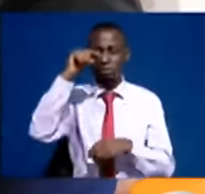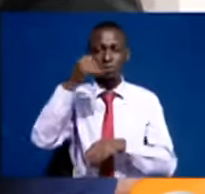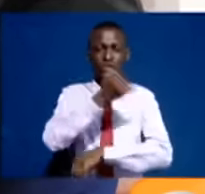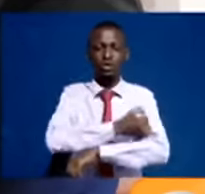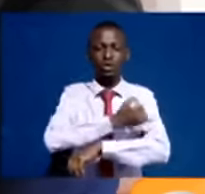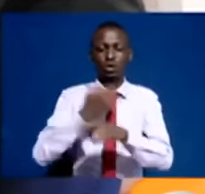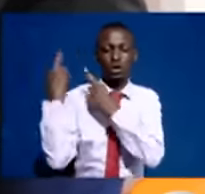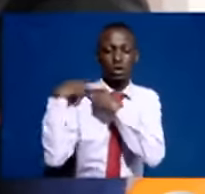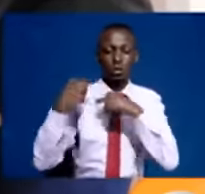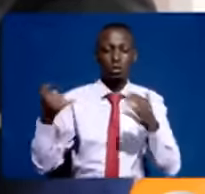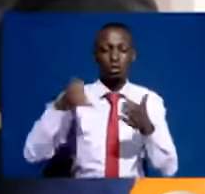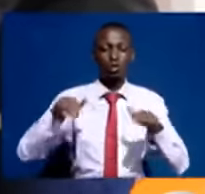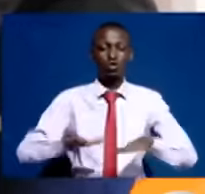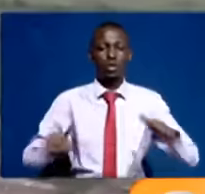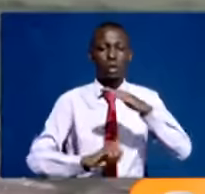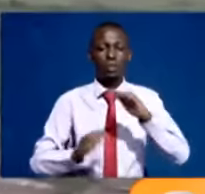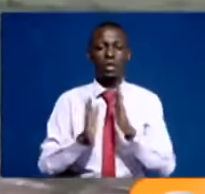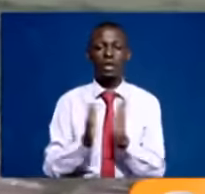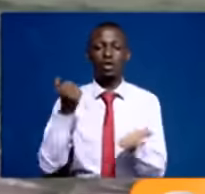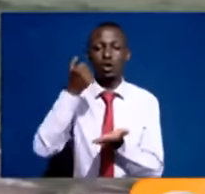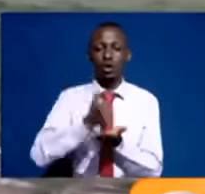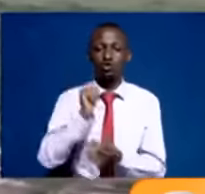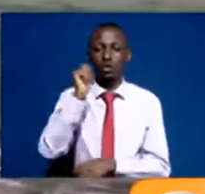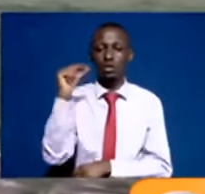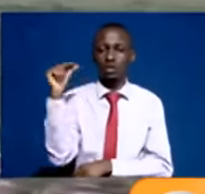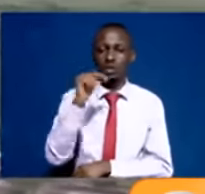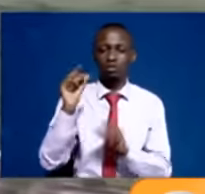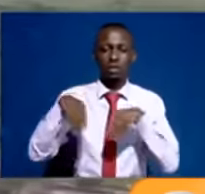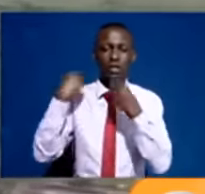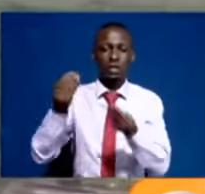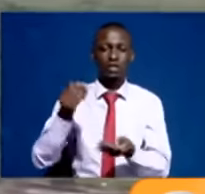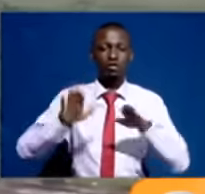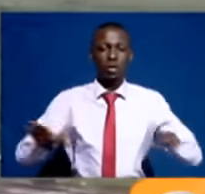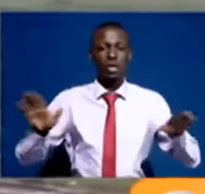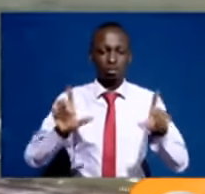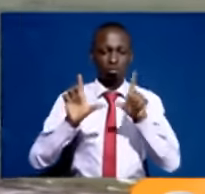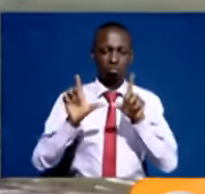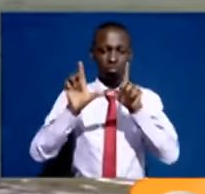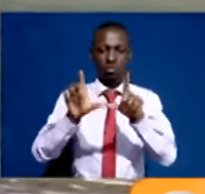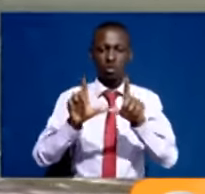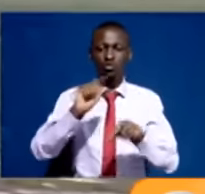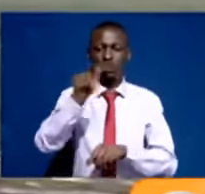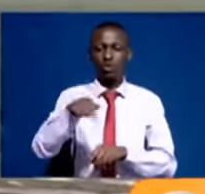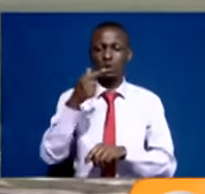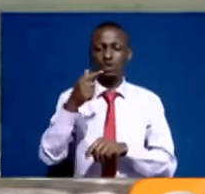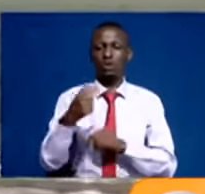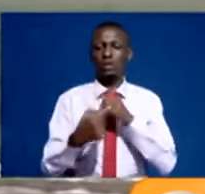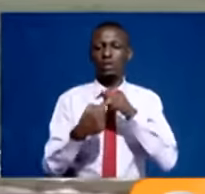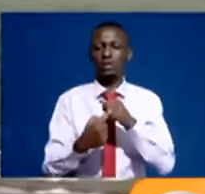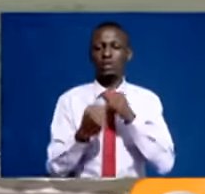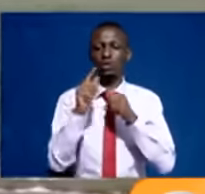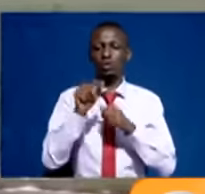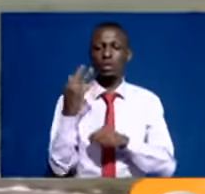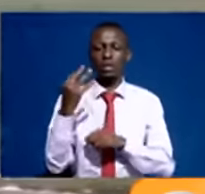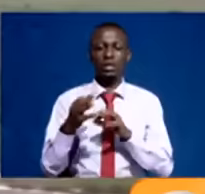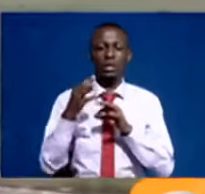including the Lands Docket and the Office of the Attorney General, to issue them with a title deed for a 1,062.3